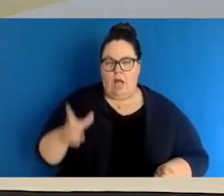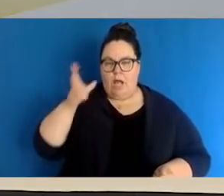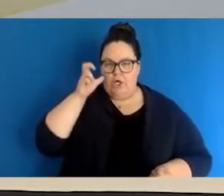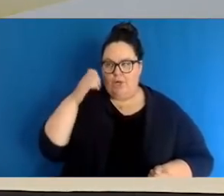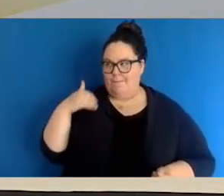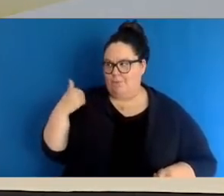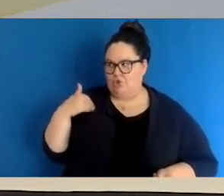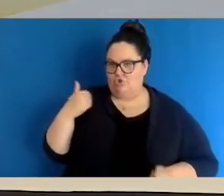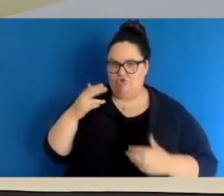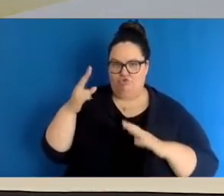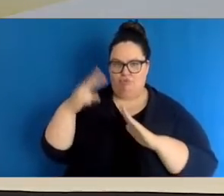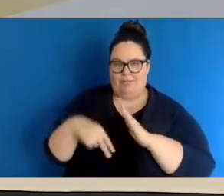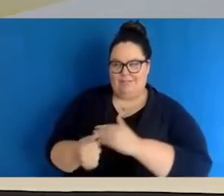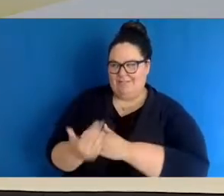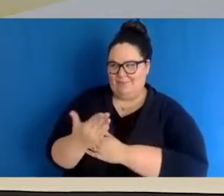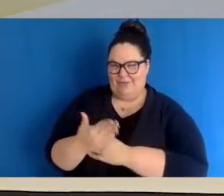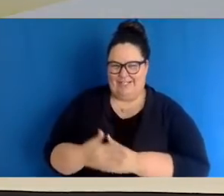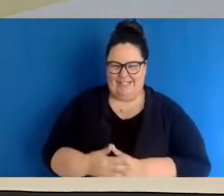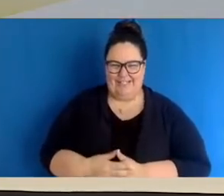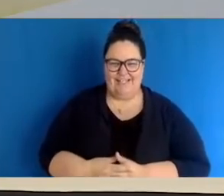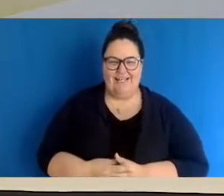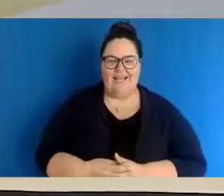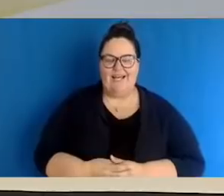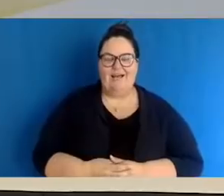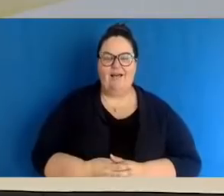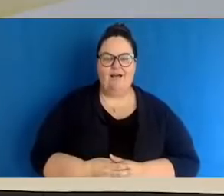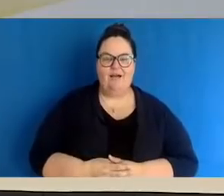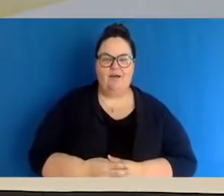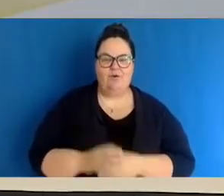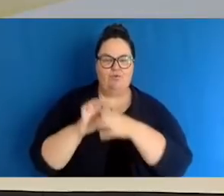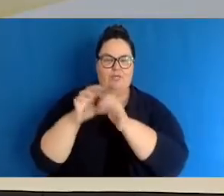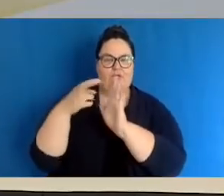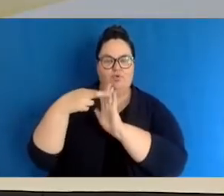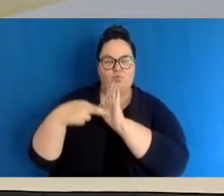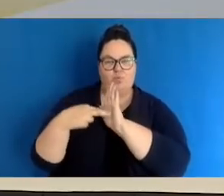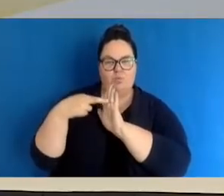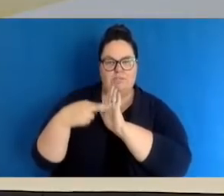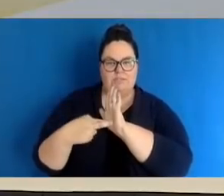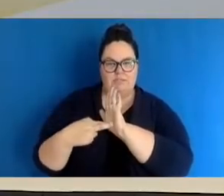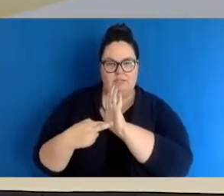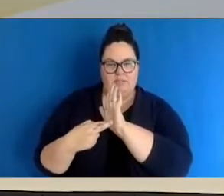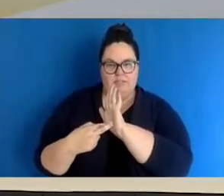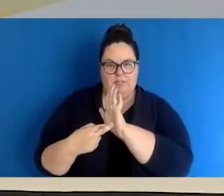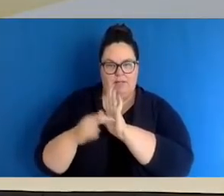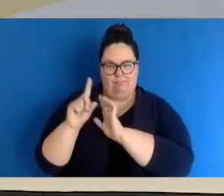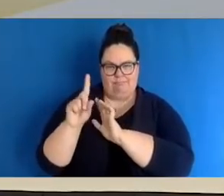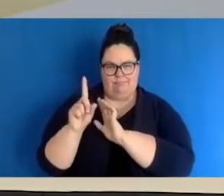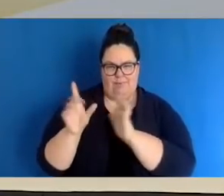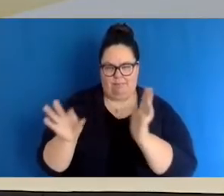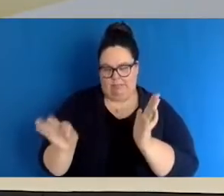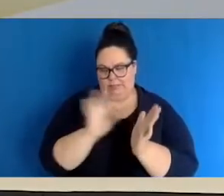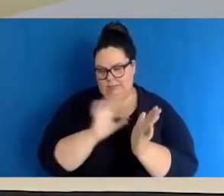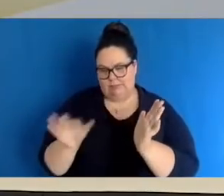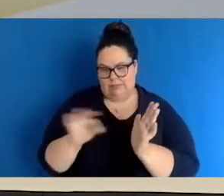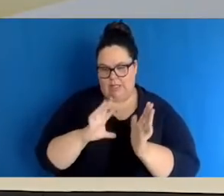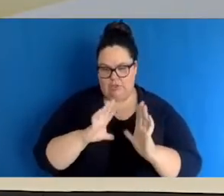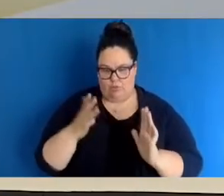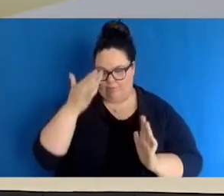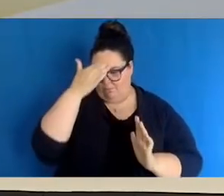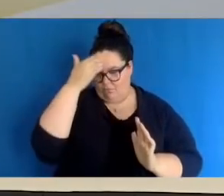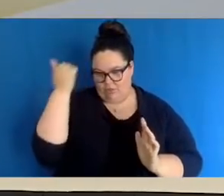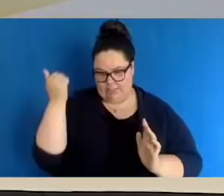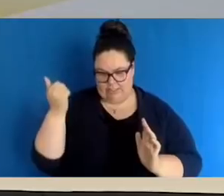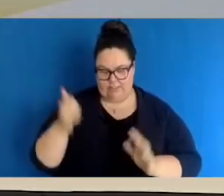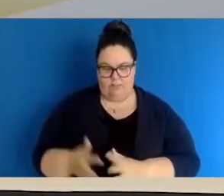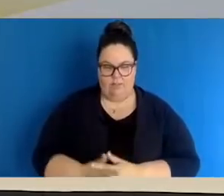read them out this morning in terms of the measures, and I'm just looking so I don't want to forget any that are